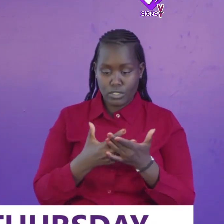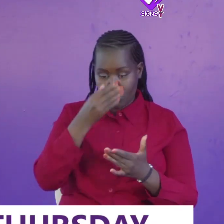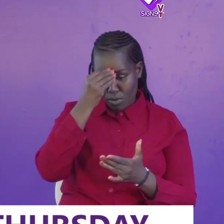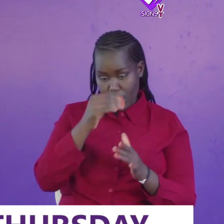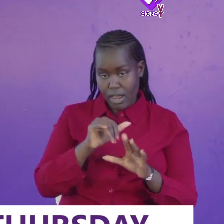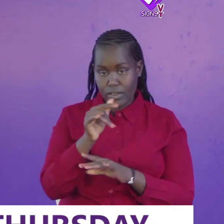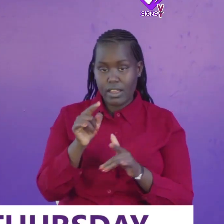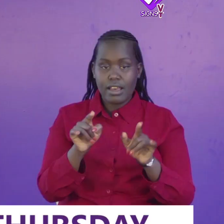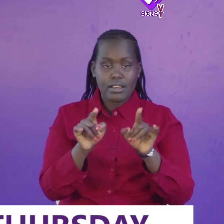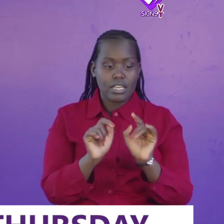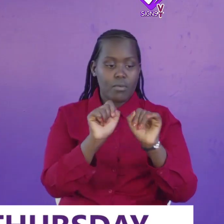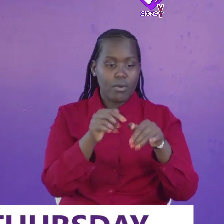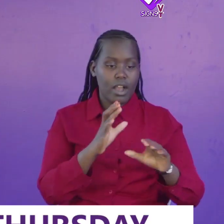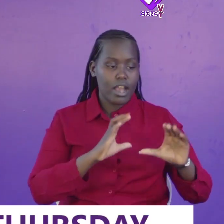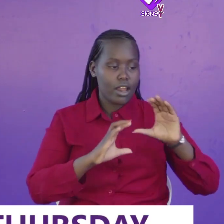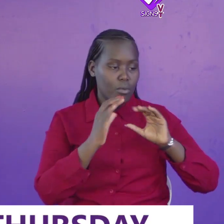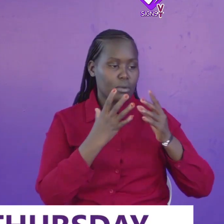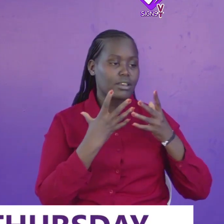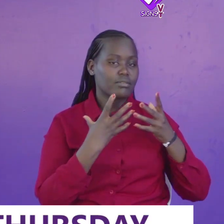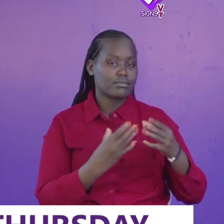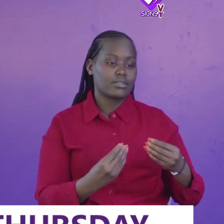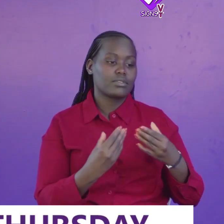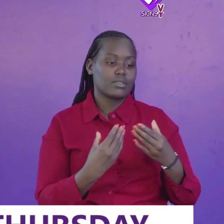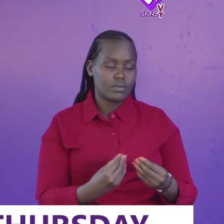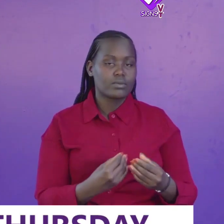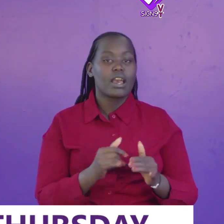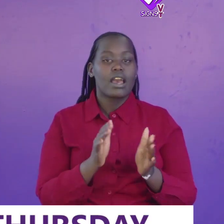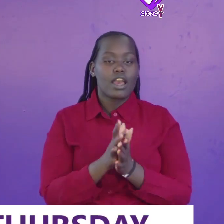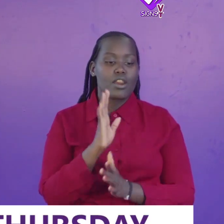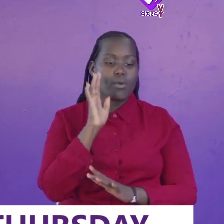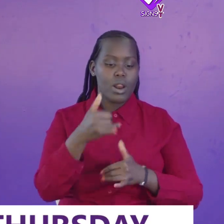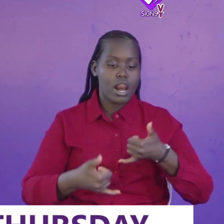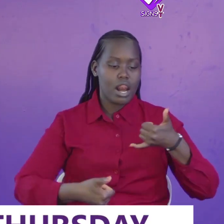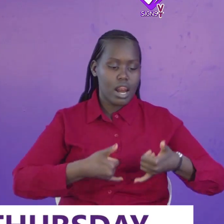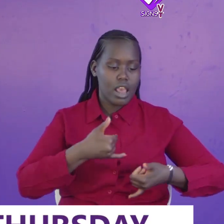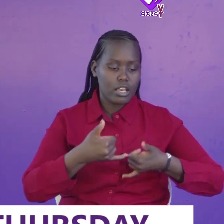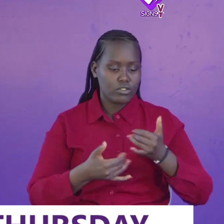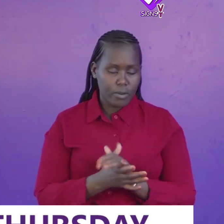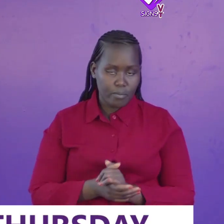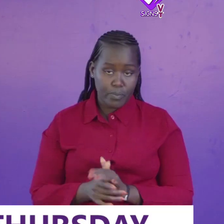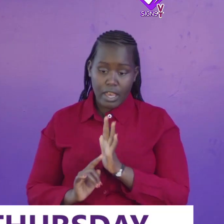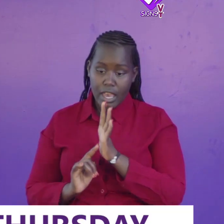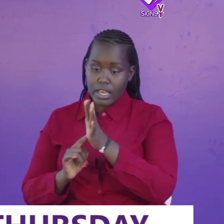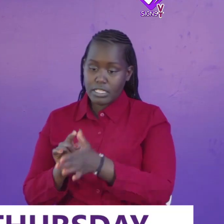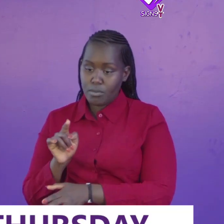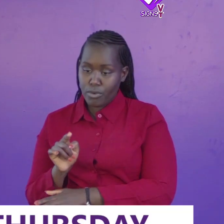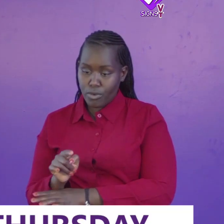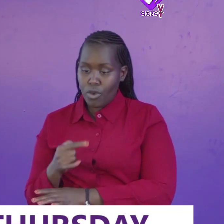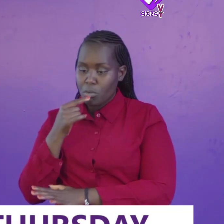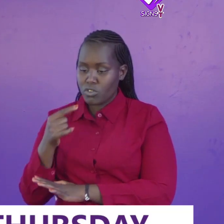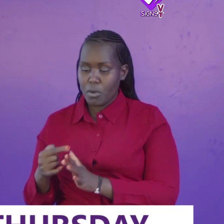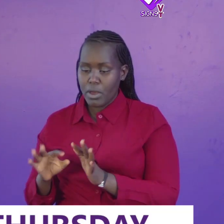na utaweza kucommunicate virahisi sana na utaenjoy. Like sasa kama wewe Muthoni umetuambia you are an